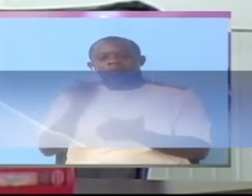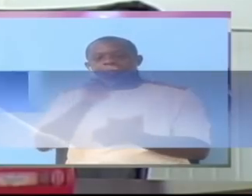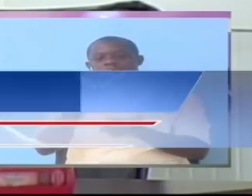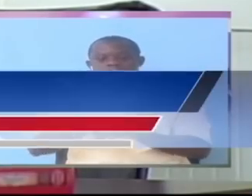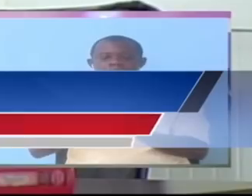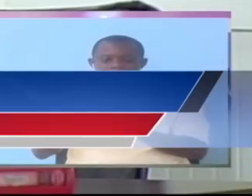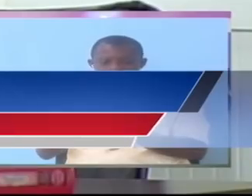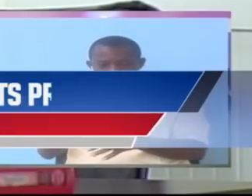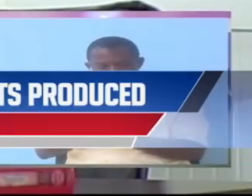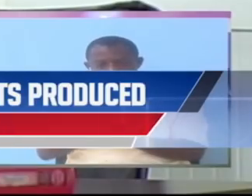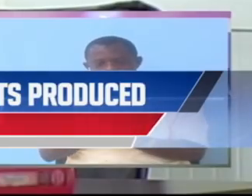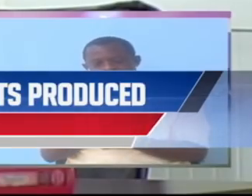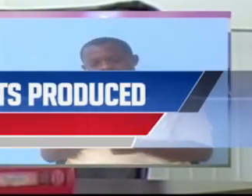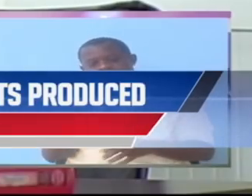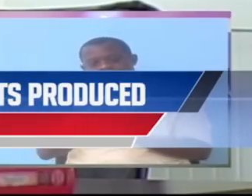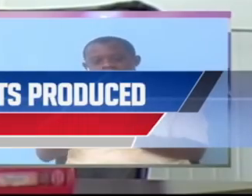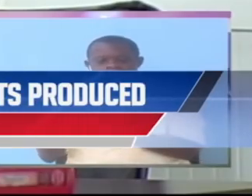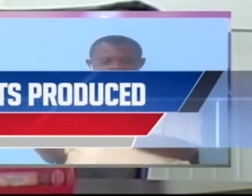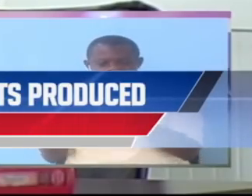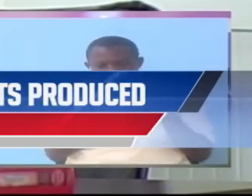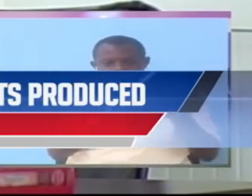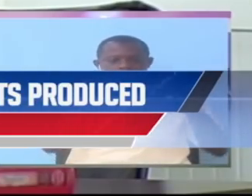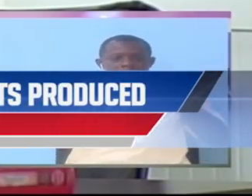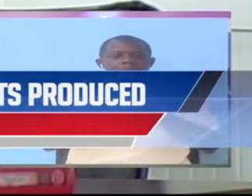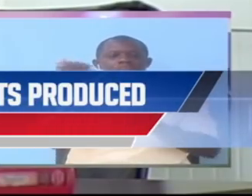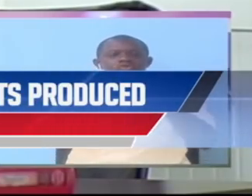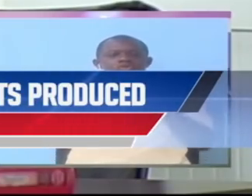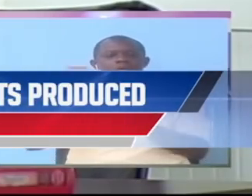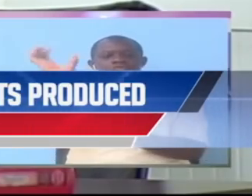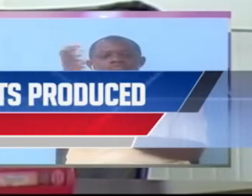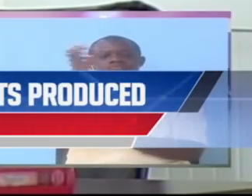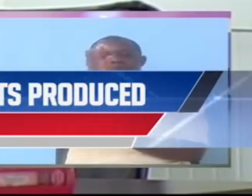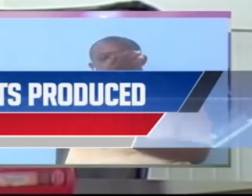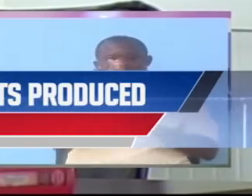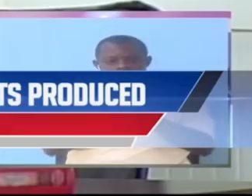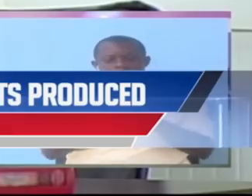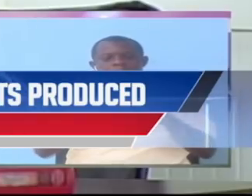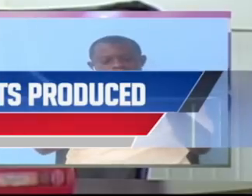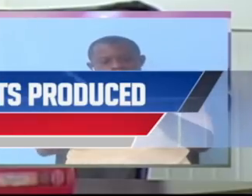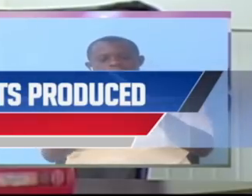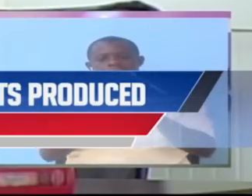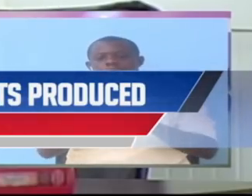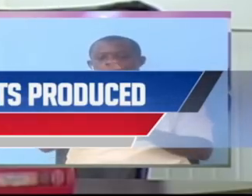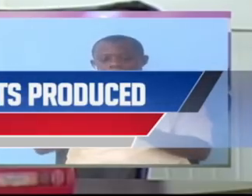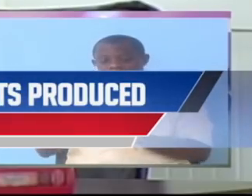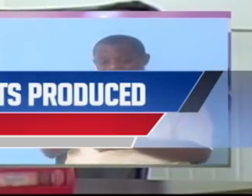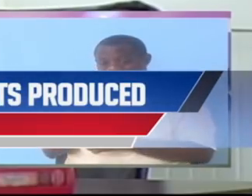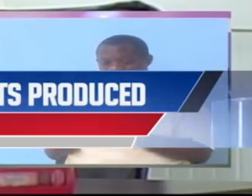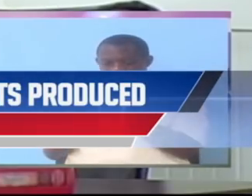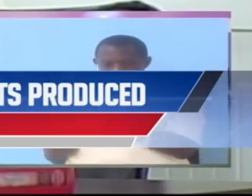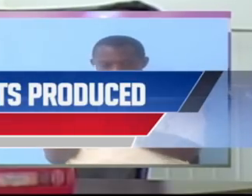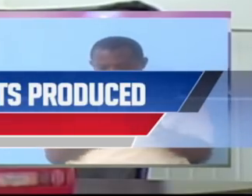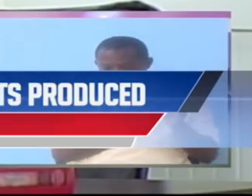board an ambulance. Gannaaw lol touti rek ñu dal di len duggal ci ben ambulance. Who made that arrangement? I don't know.